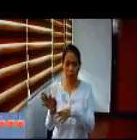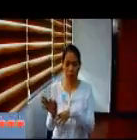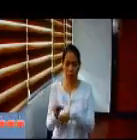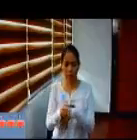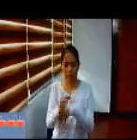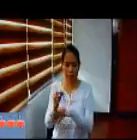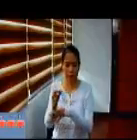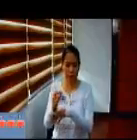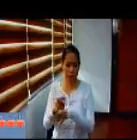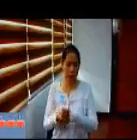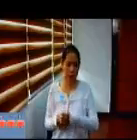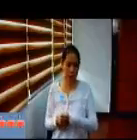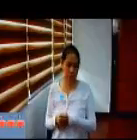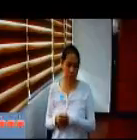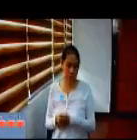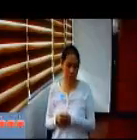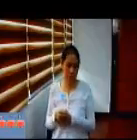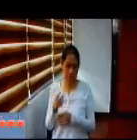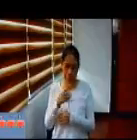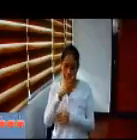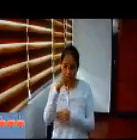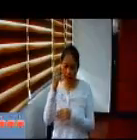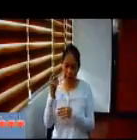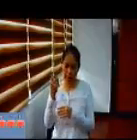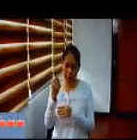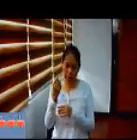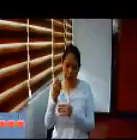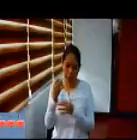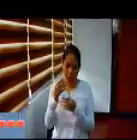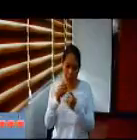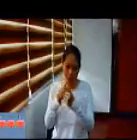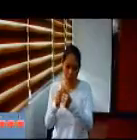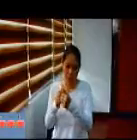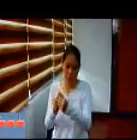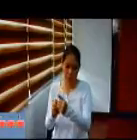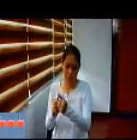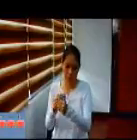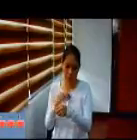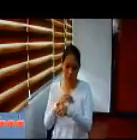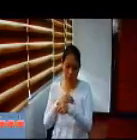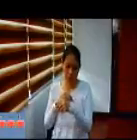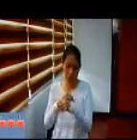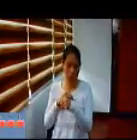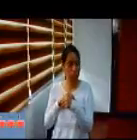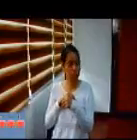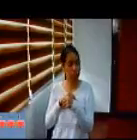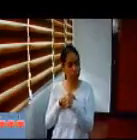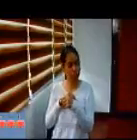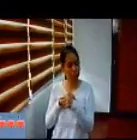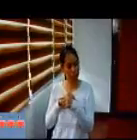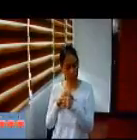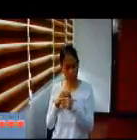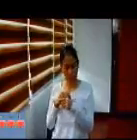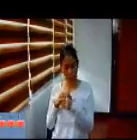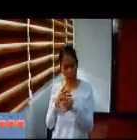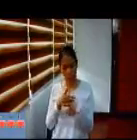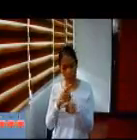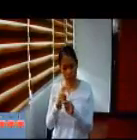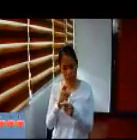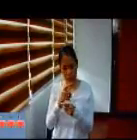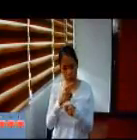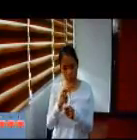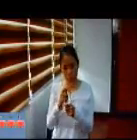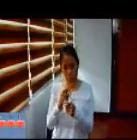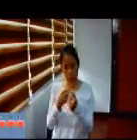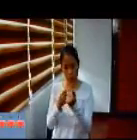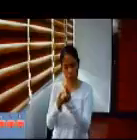Because, you know, we have followed our own IUU disciplines. We're trying to promote